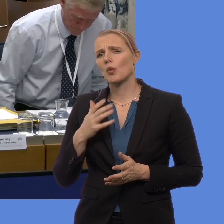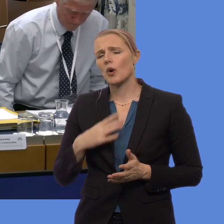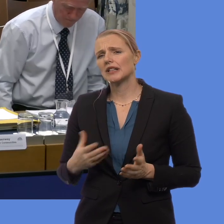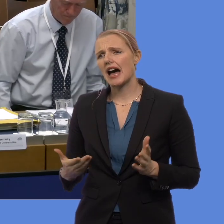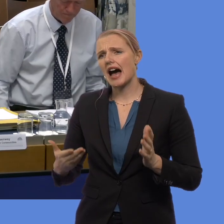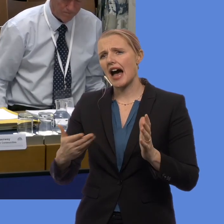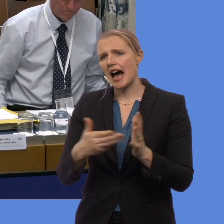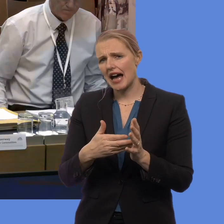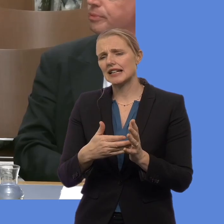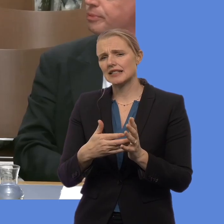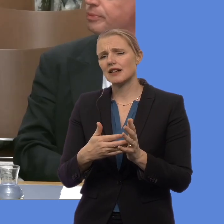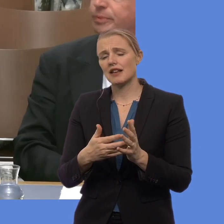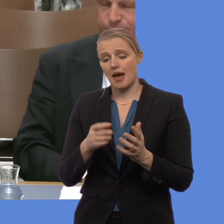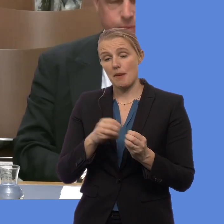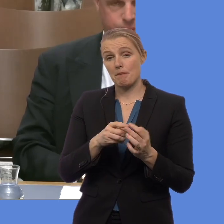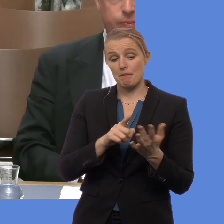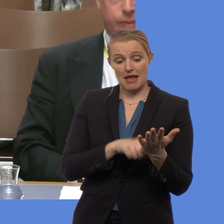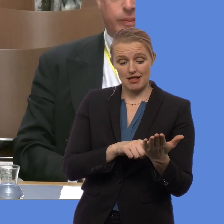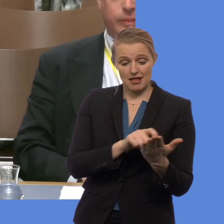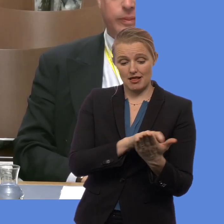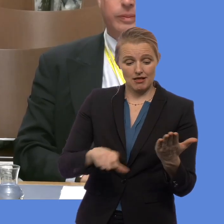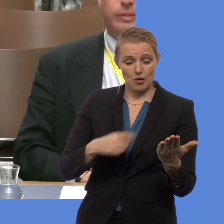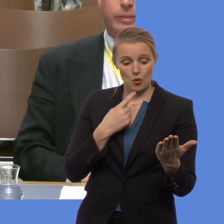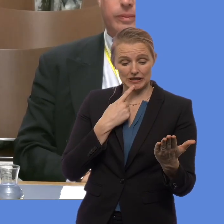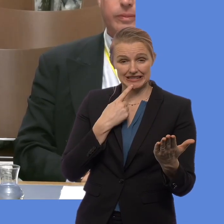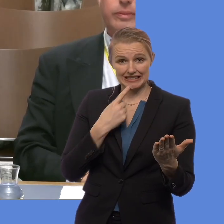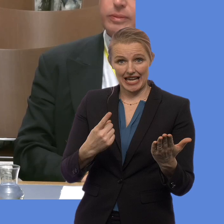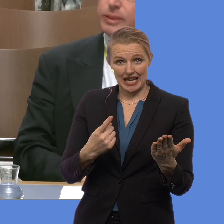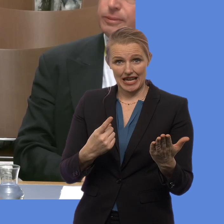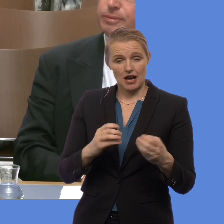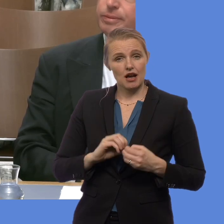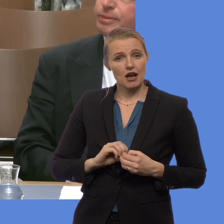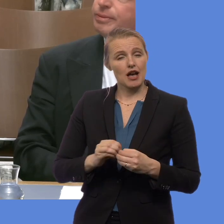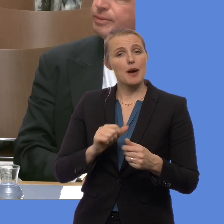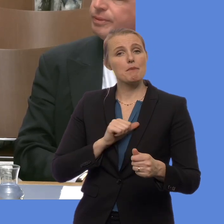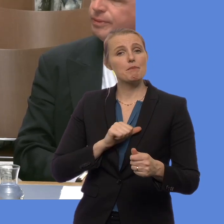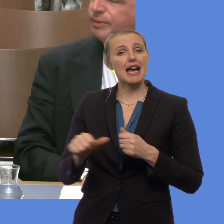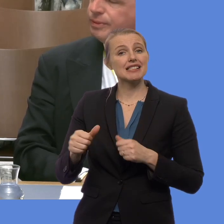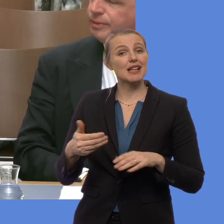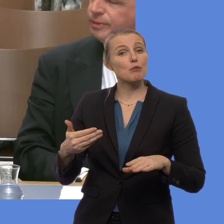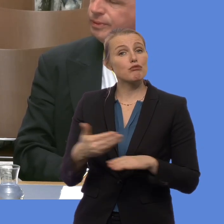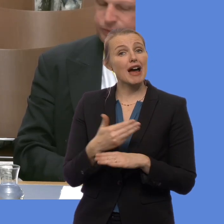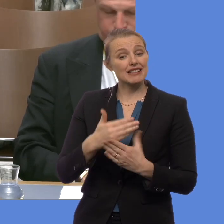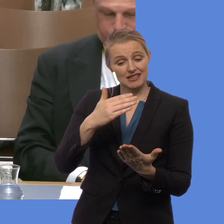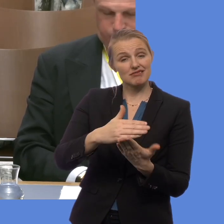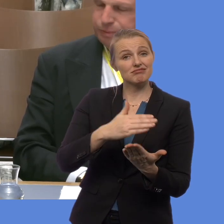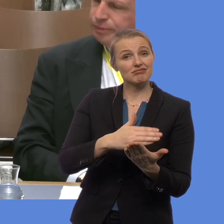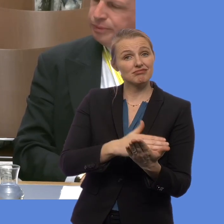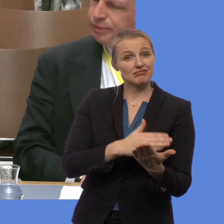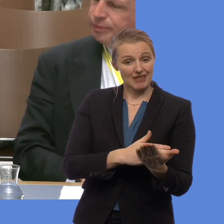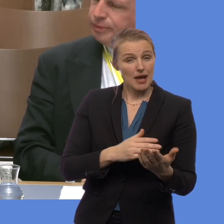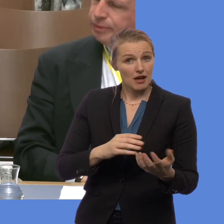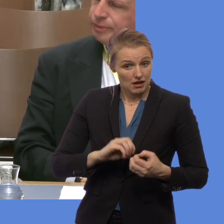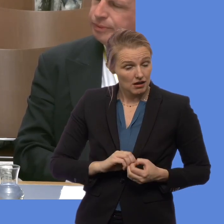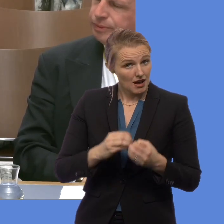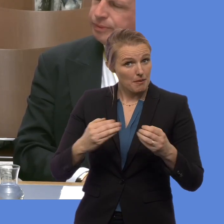the development of best practice and statutory guidance. And referencing back to your question about co-design, we're already in that space